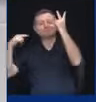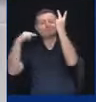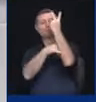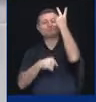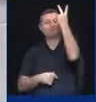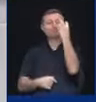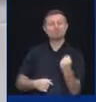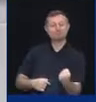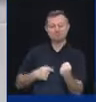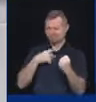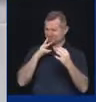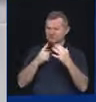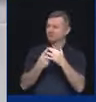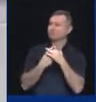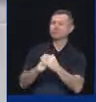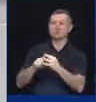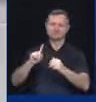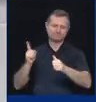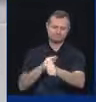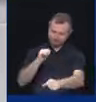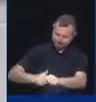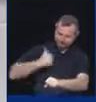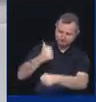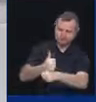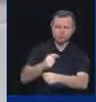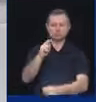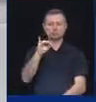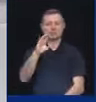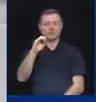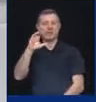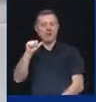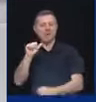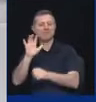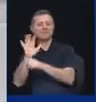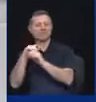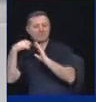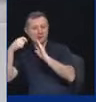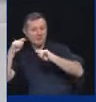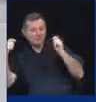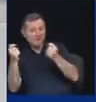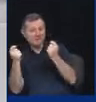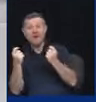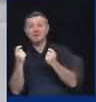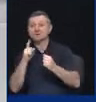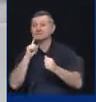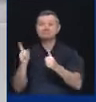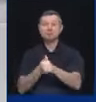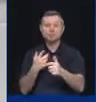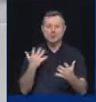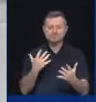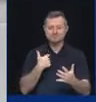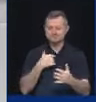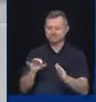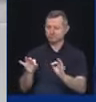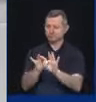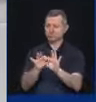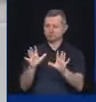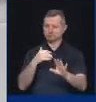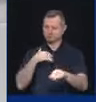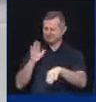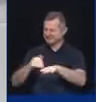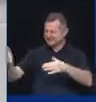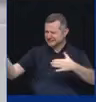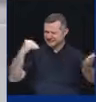Now, I was sure of a couple of things. First, bring people back downtown, celebrate our community's resilience, doing it with